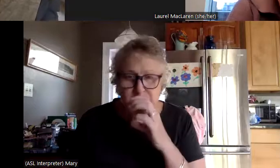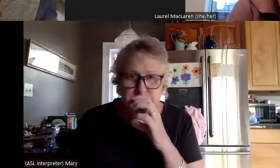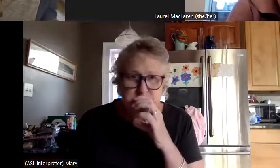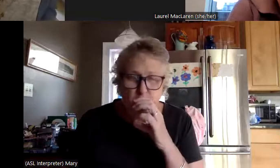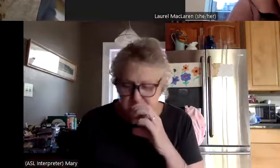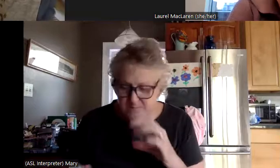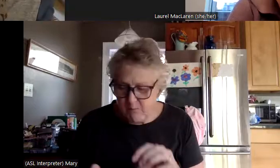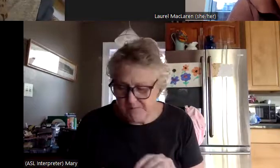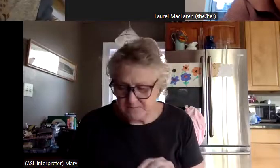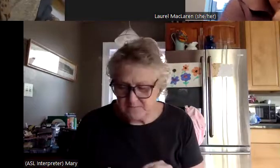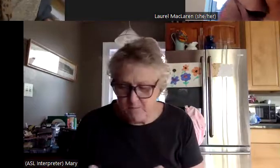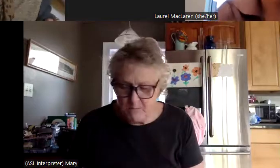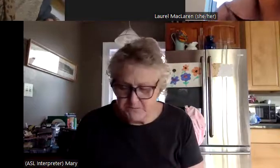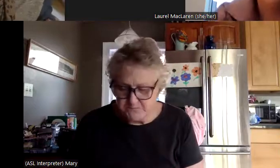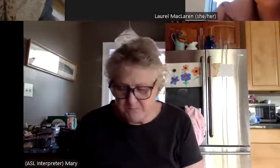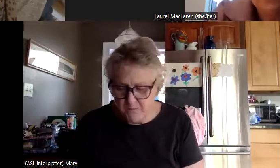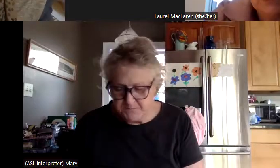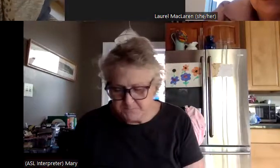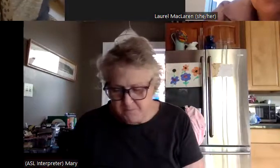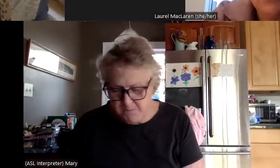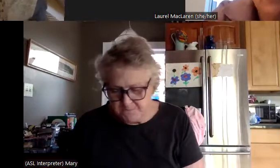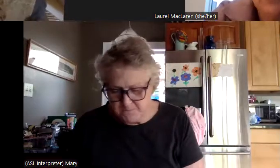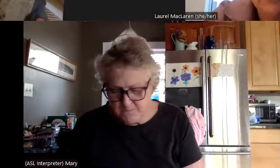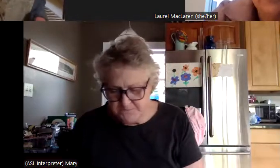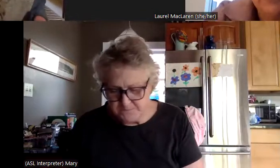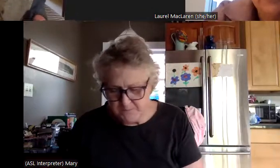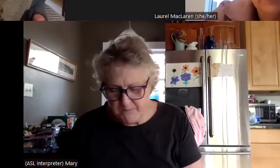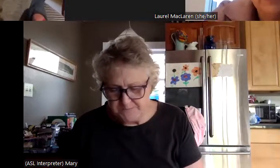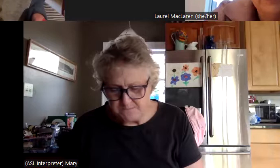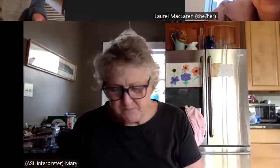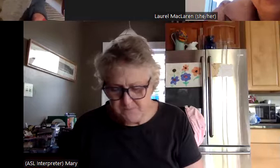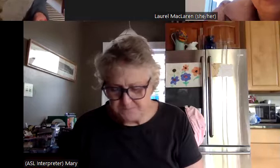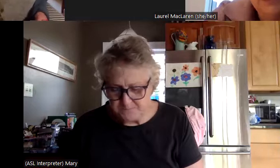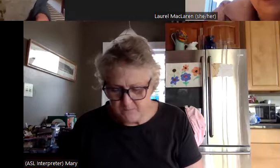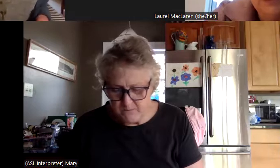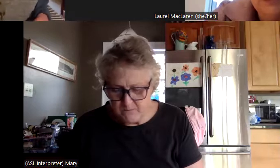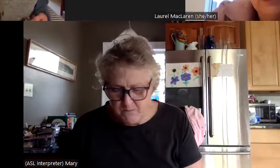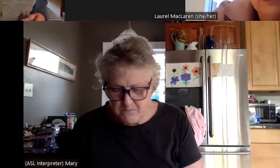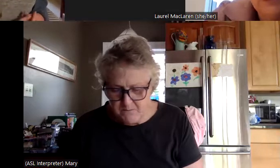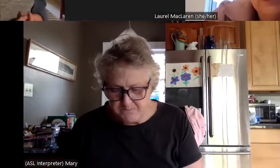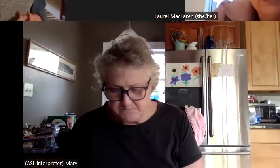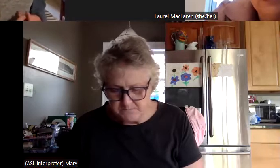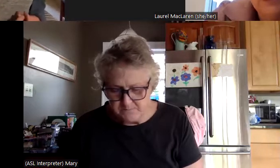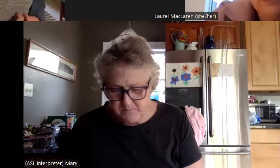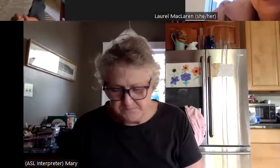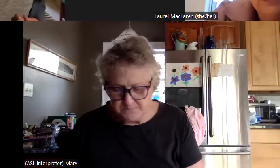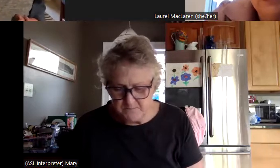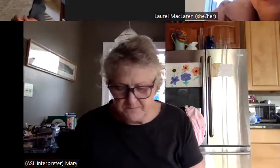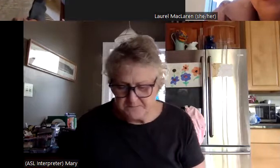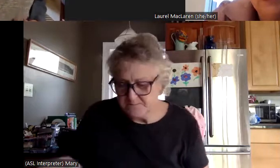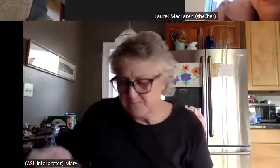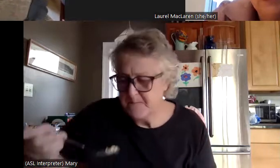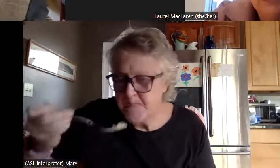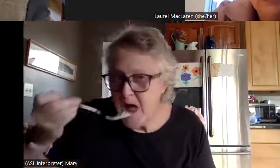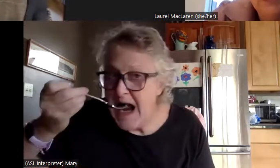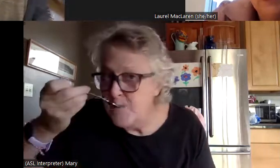Although I did find, Mary, I don't know if you experienced this when you moved here. It took me a little while to get used to the